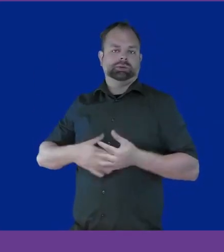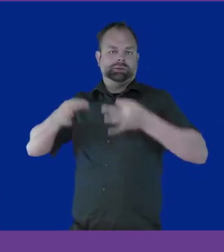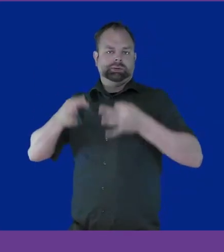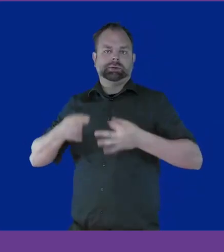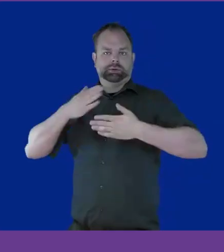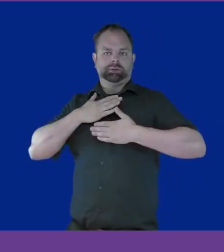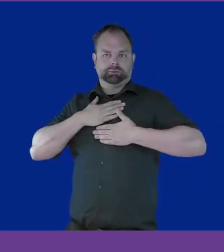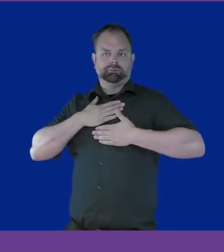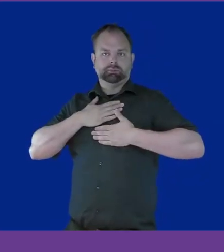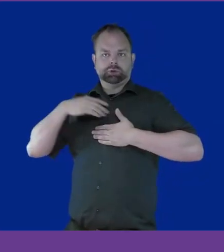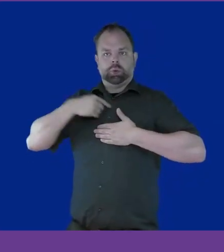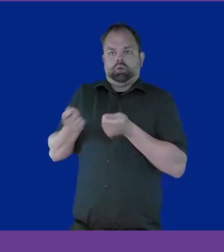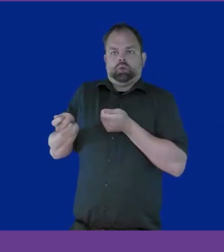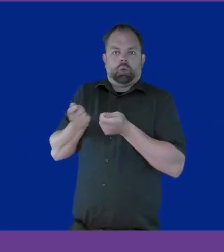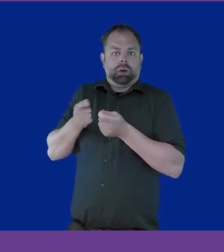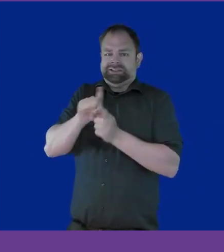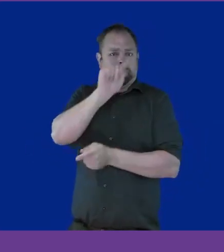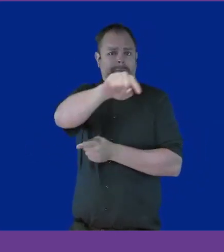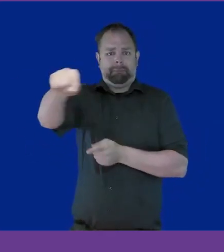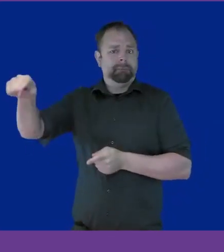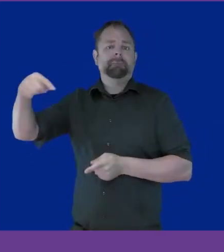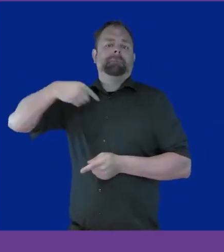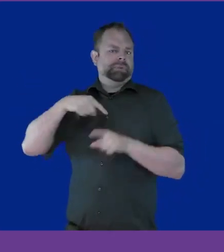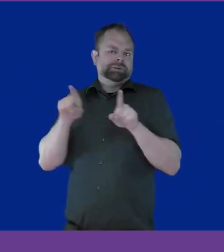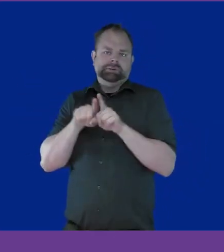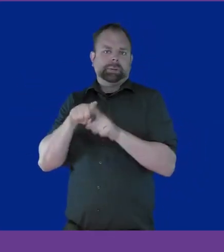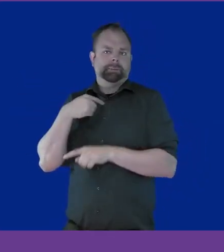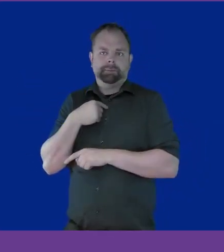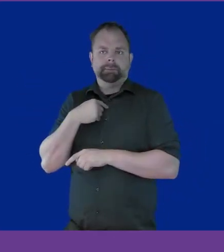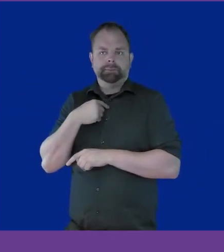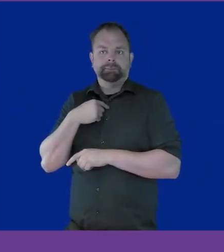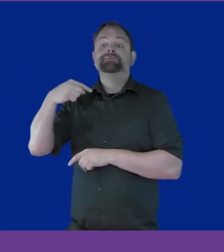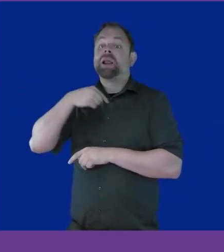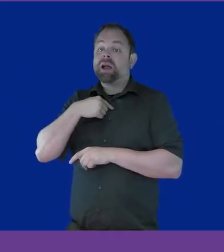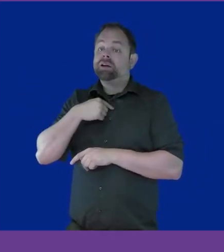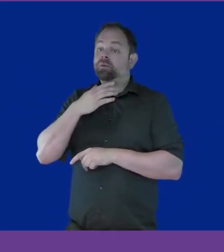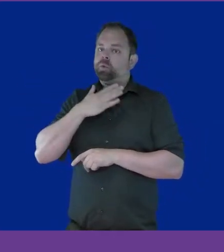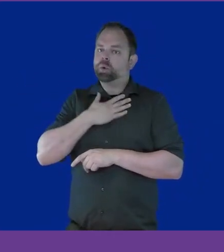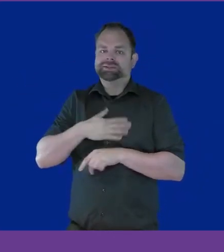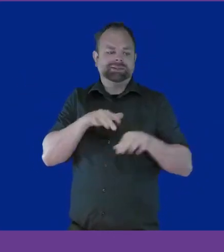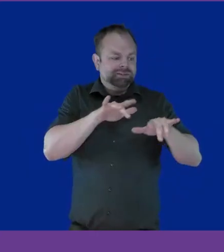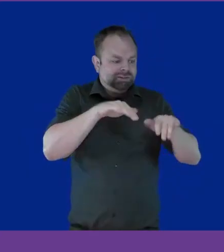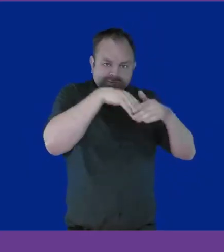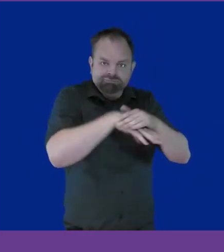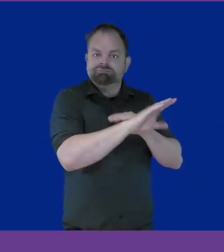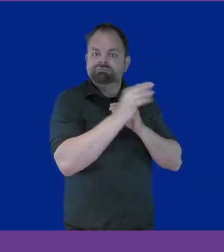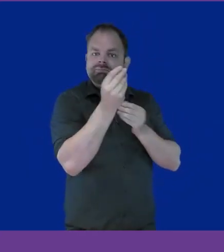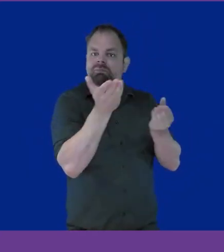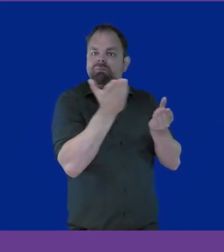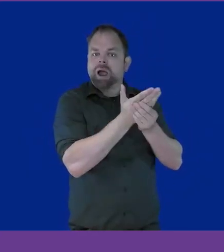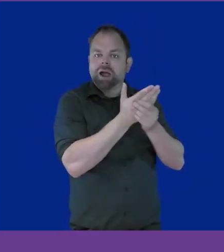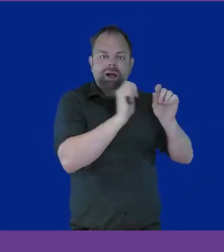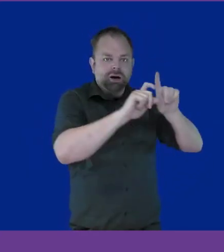my money on lately, etc. And the third thing is all the other kind of services which maybe aren't always daily